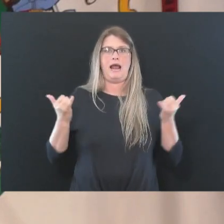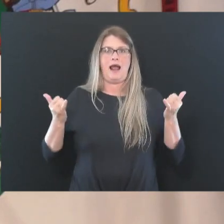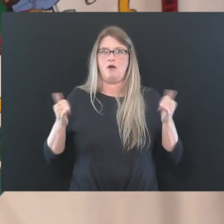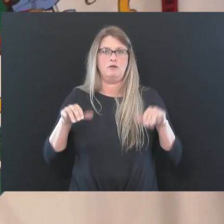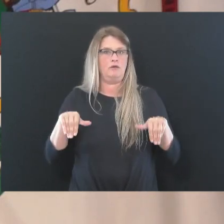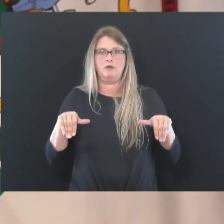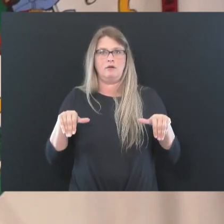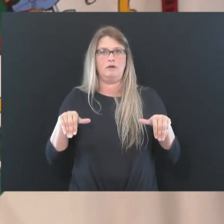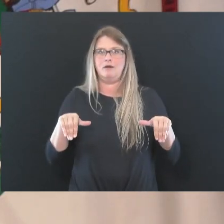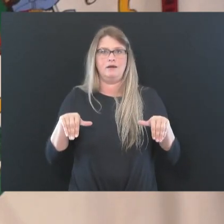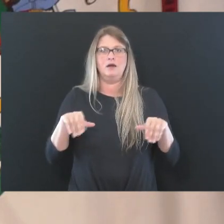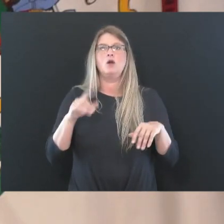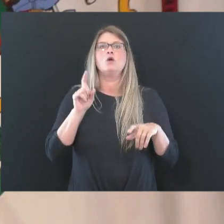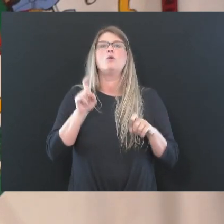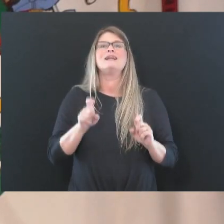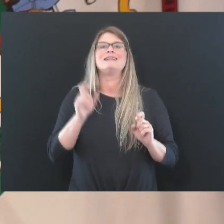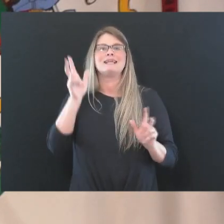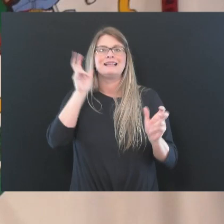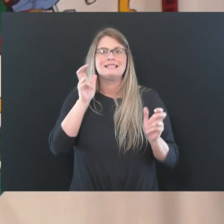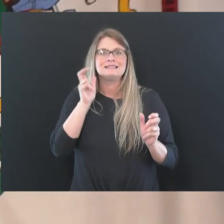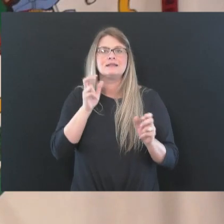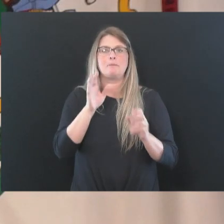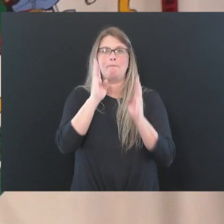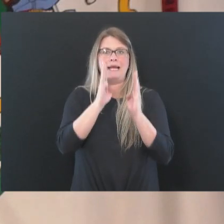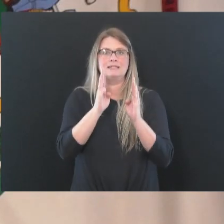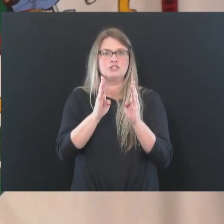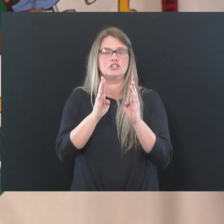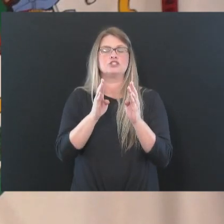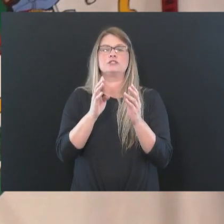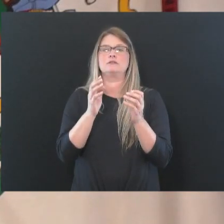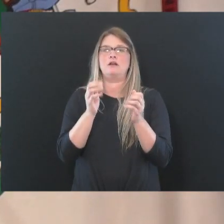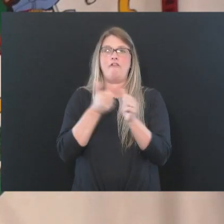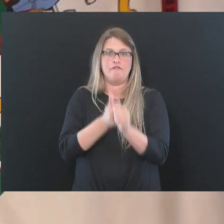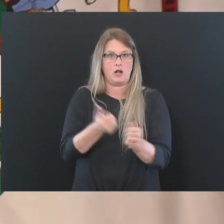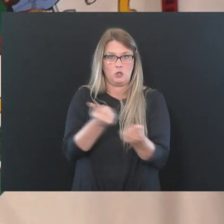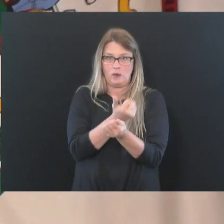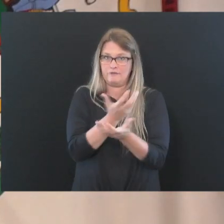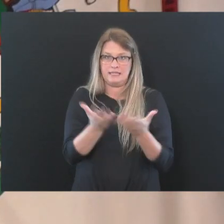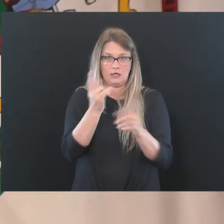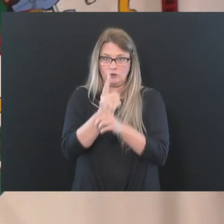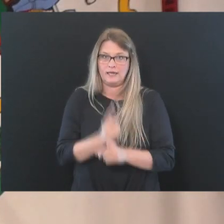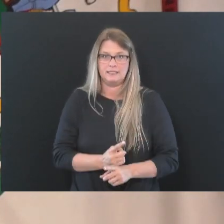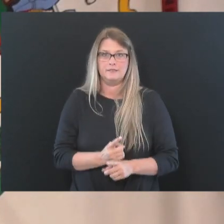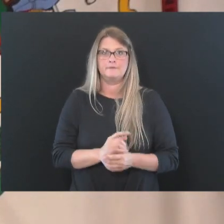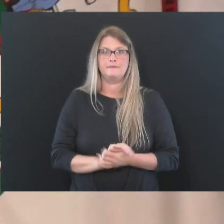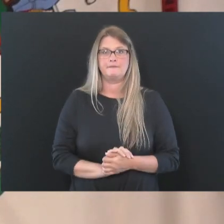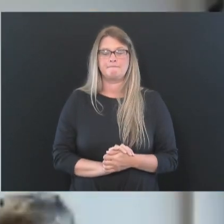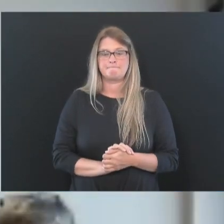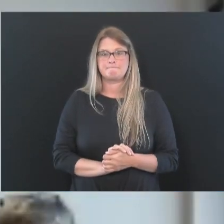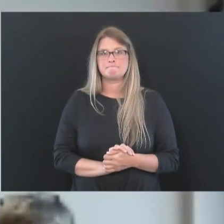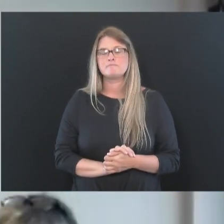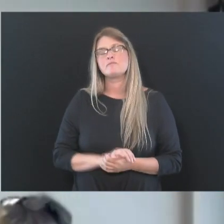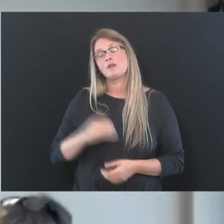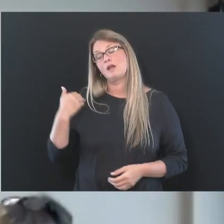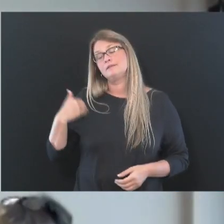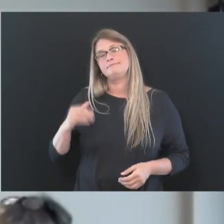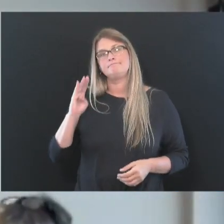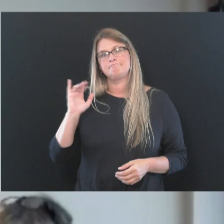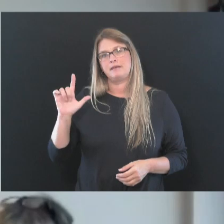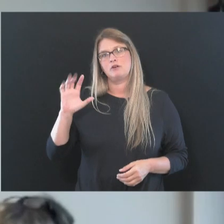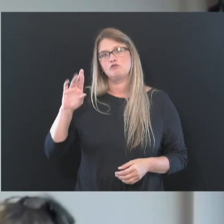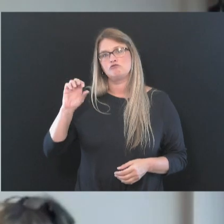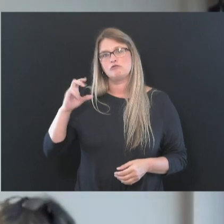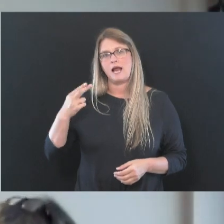time, people got to listen. People got to listen on the other end too. Thank you, Governor. Kenny, we